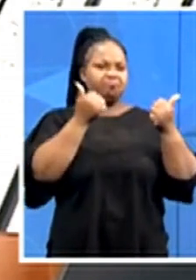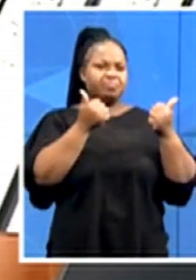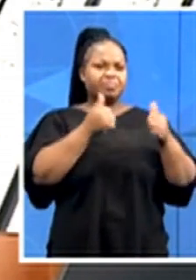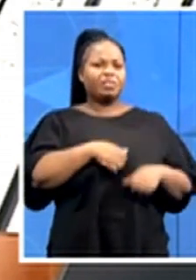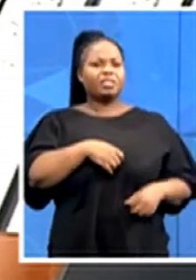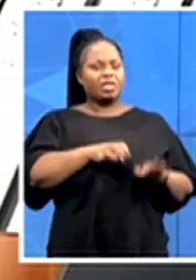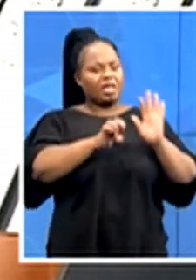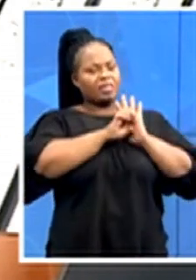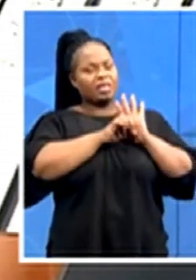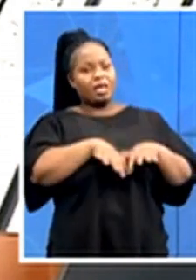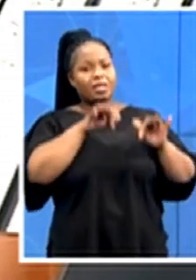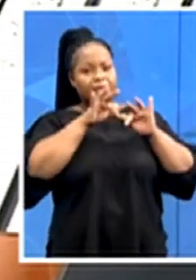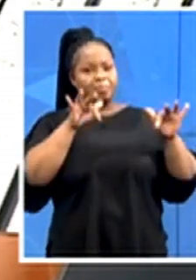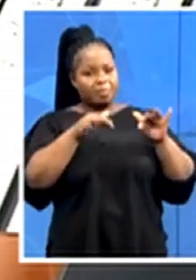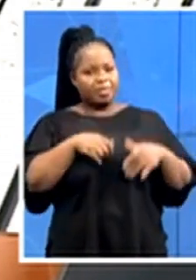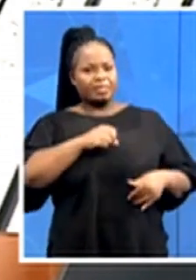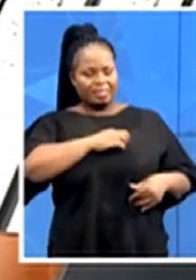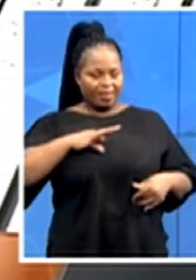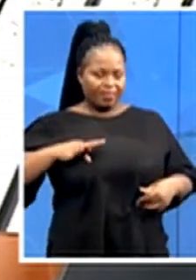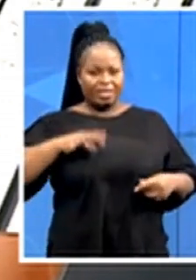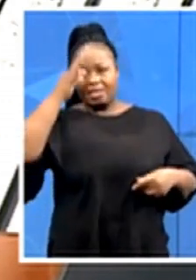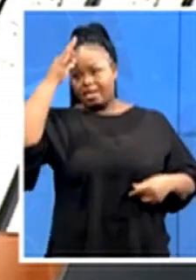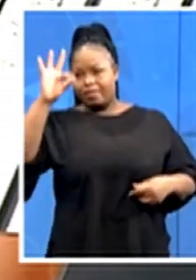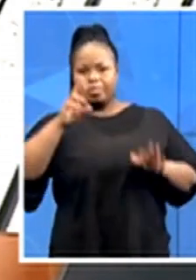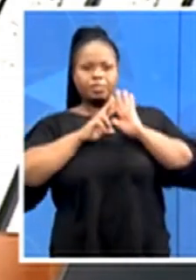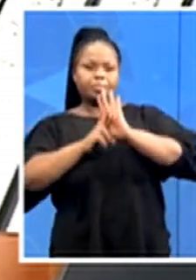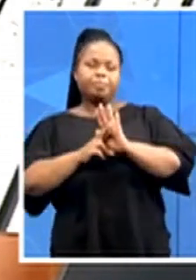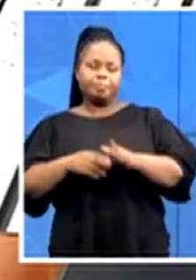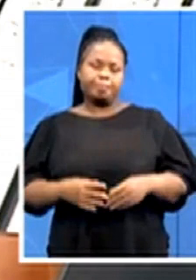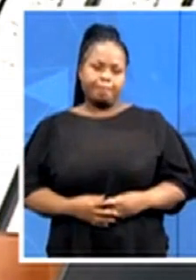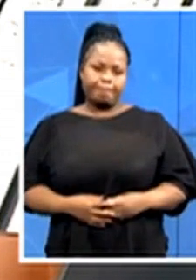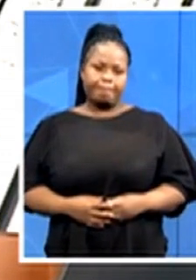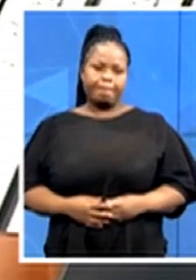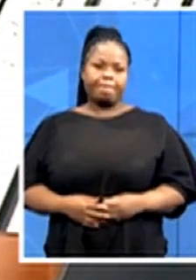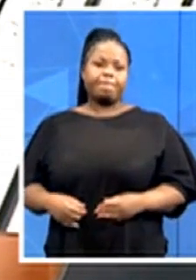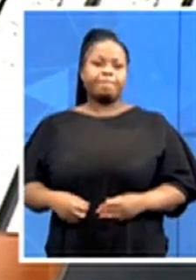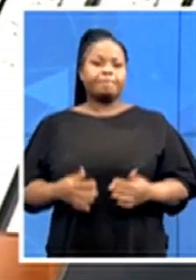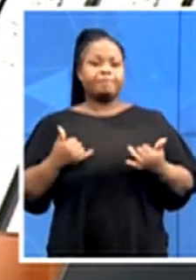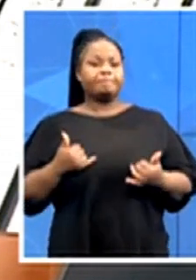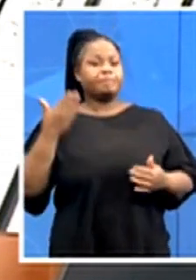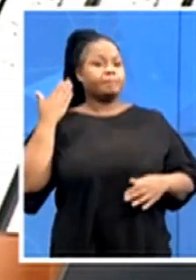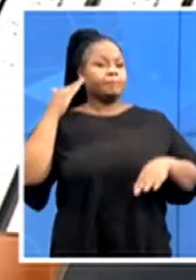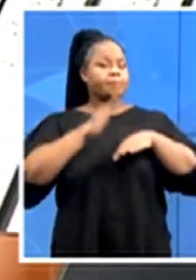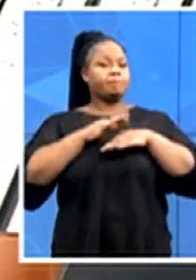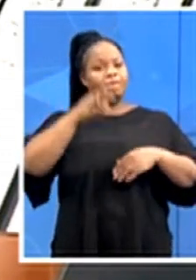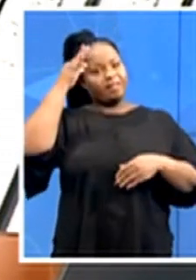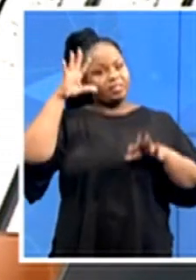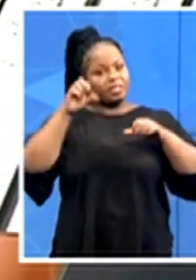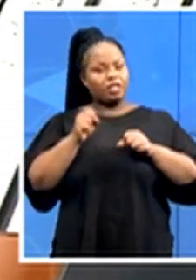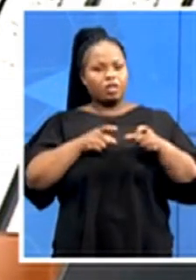public representatives. Now, the road from the period of state capture will be long.